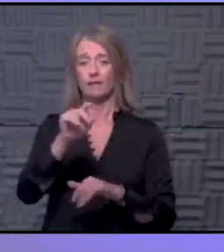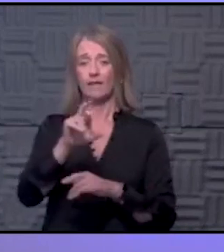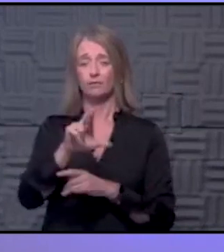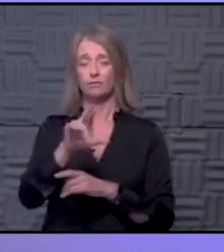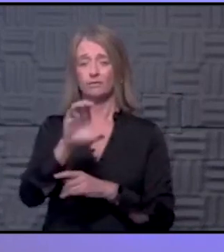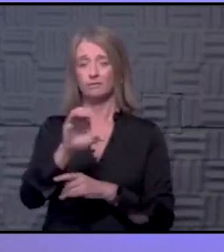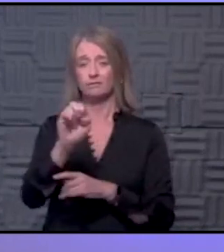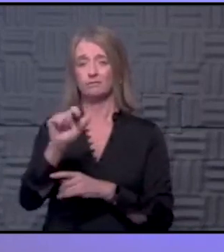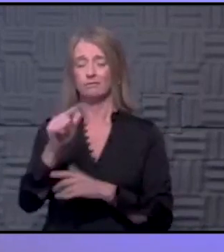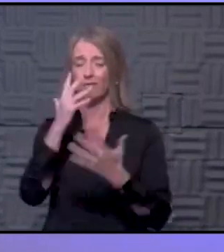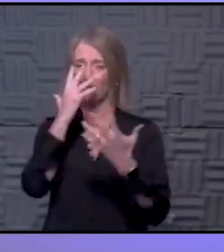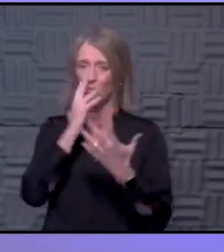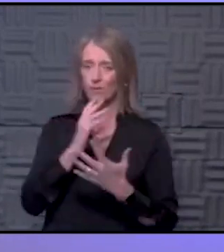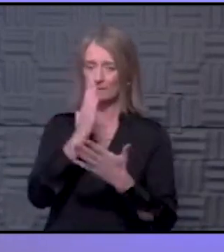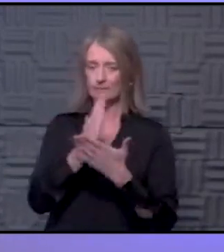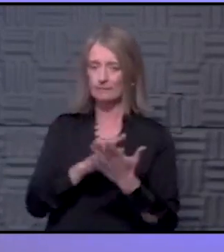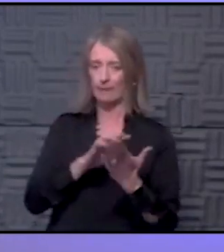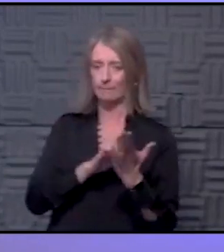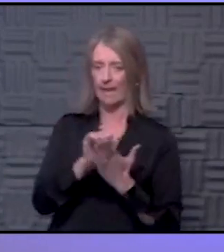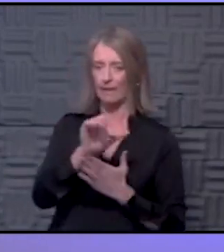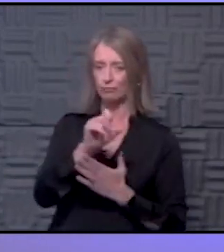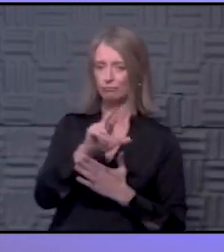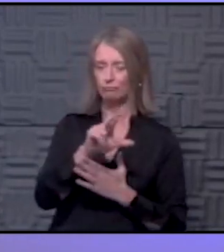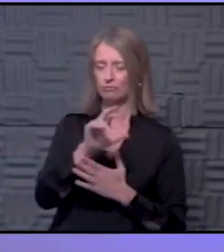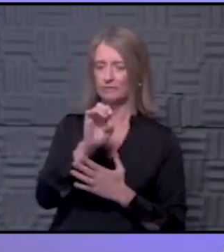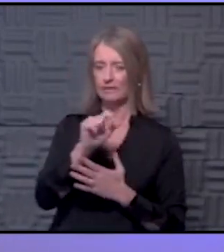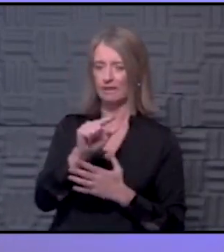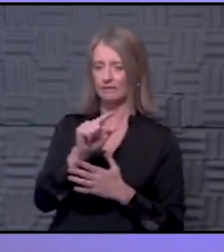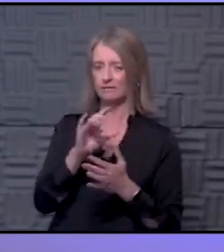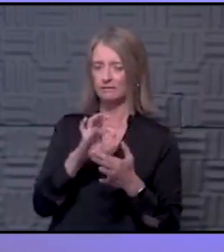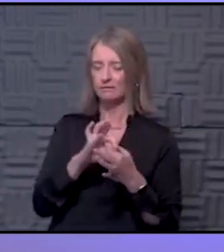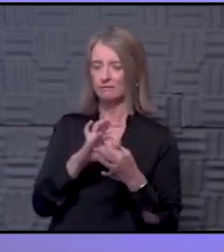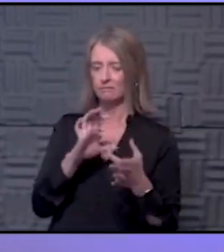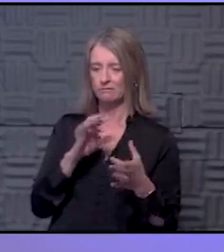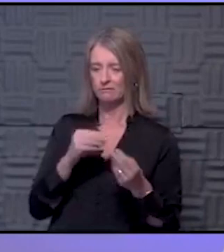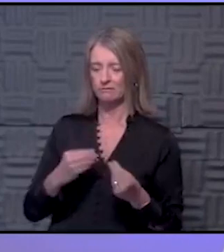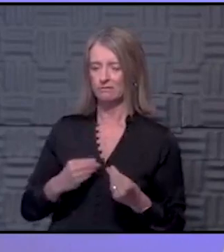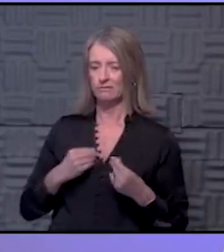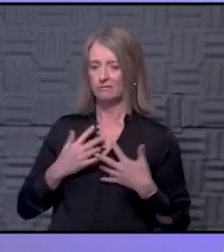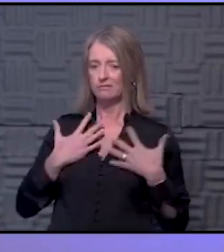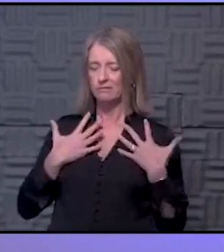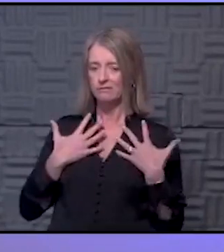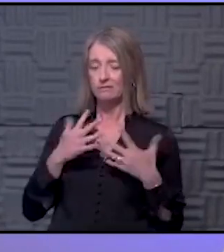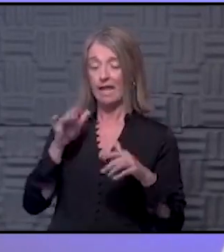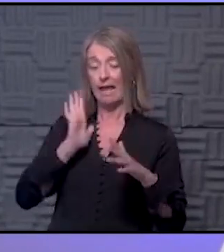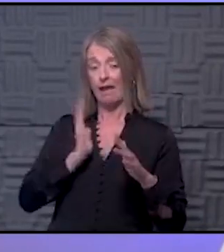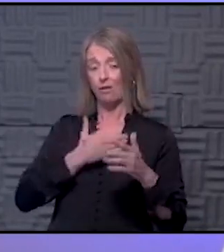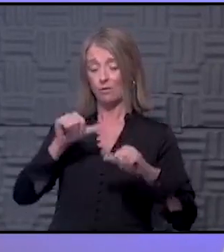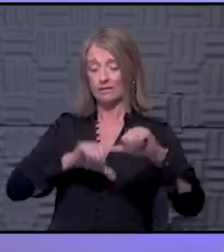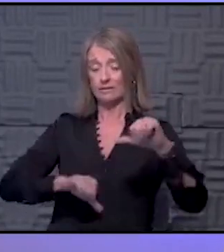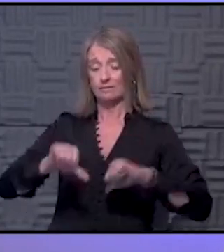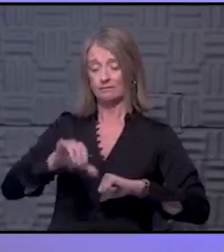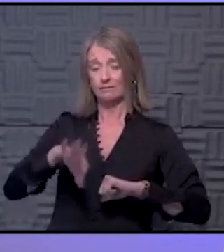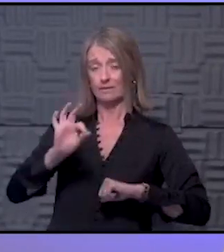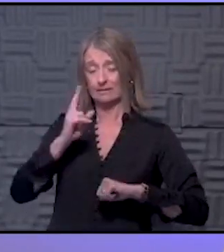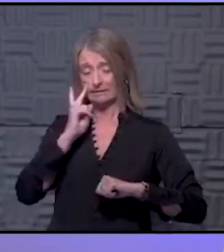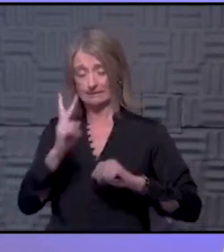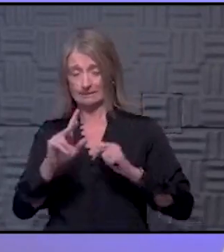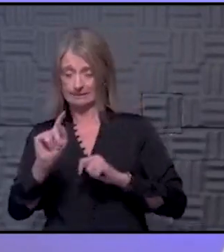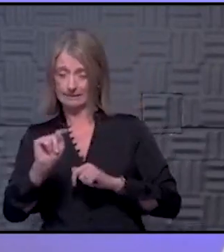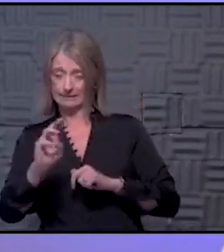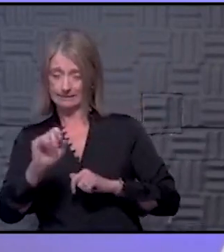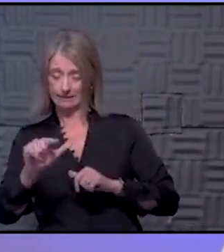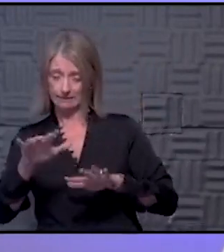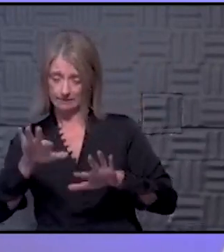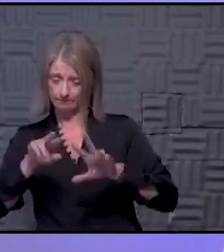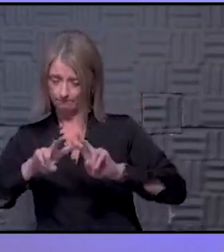of the cancer cells find a way to escape from these T cells. And what our scientists find is a way that they can engineer these T cells